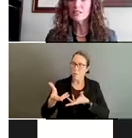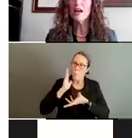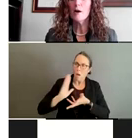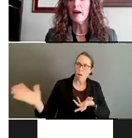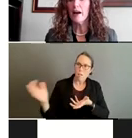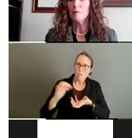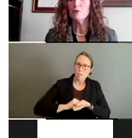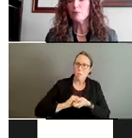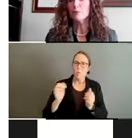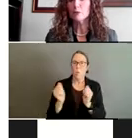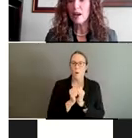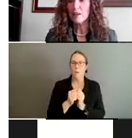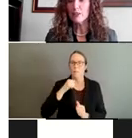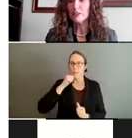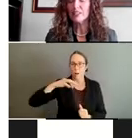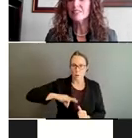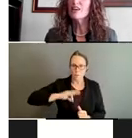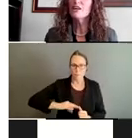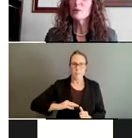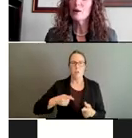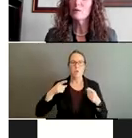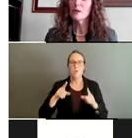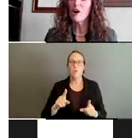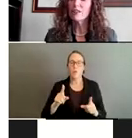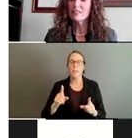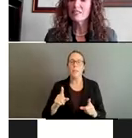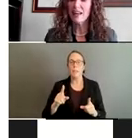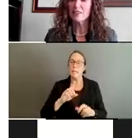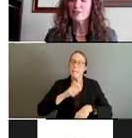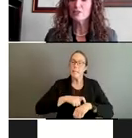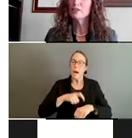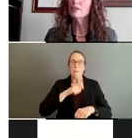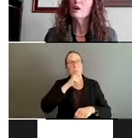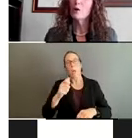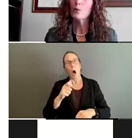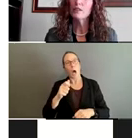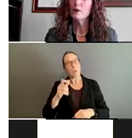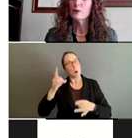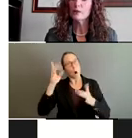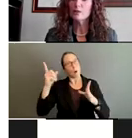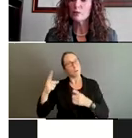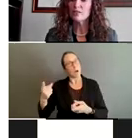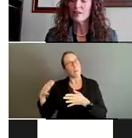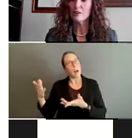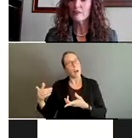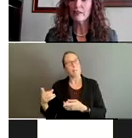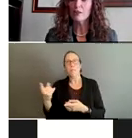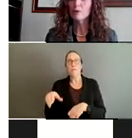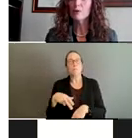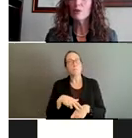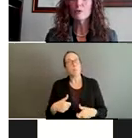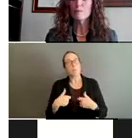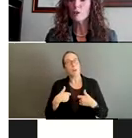building during blue sky periods, so that when we are in a disaster, we know the resources that